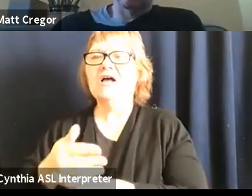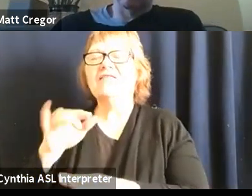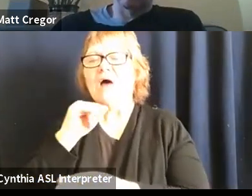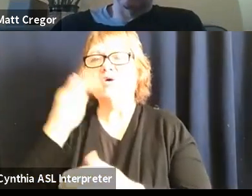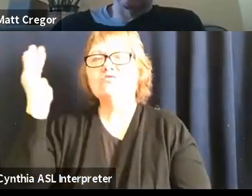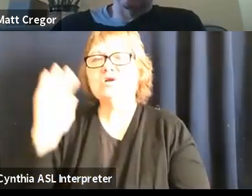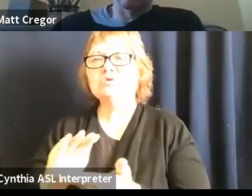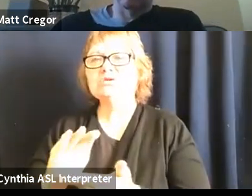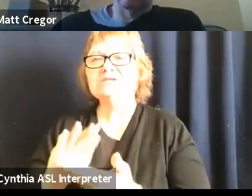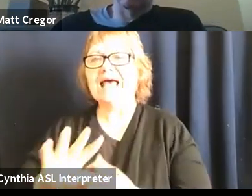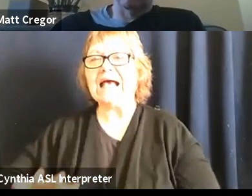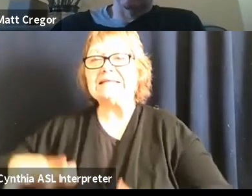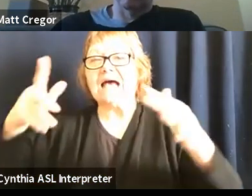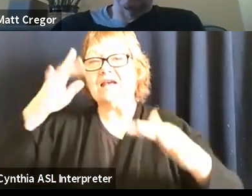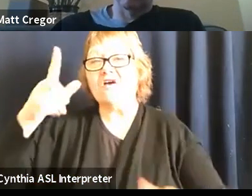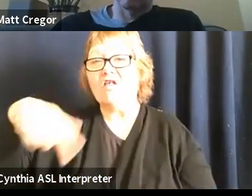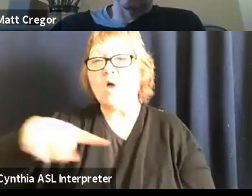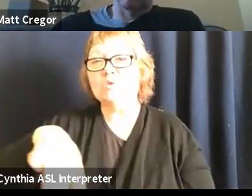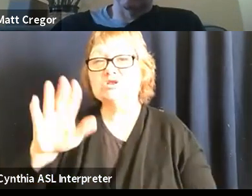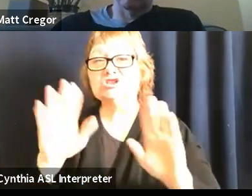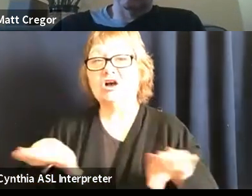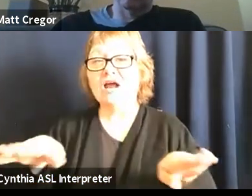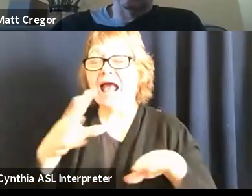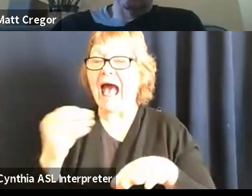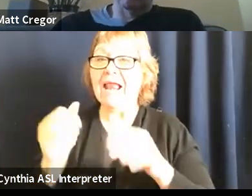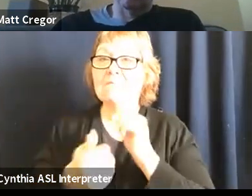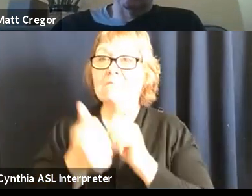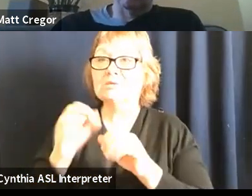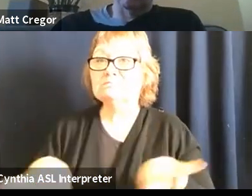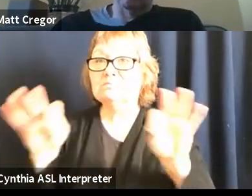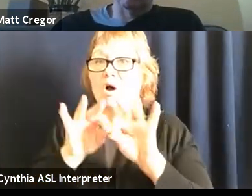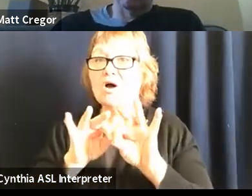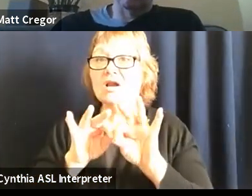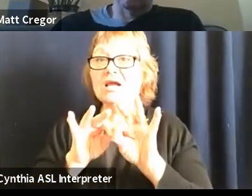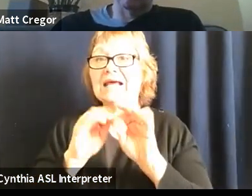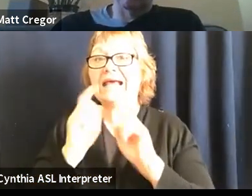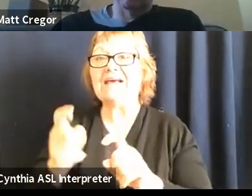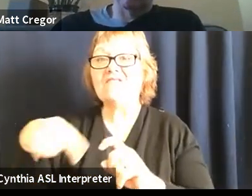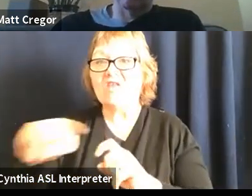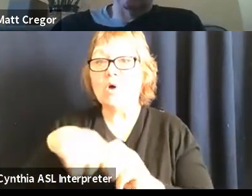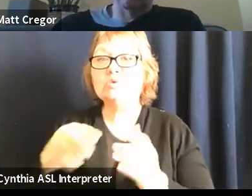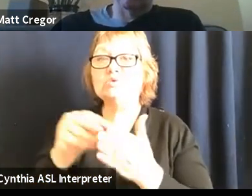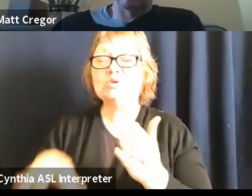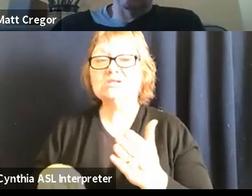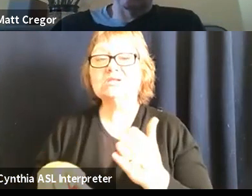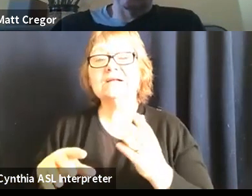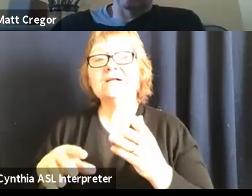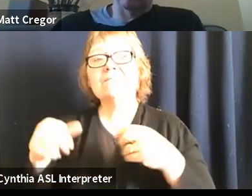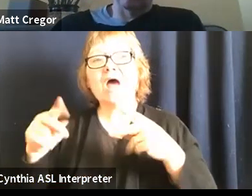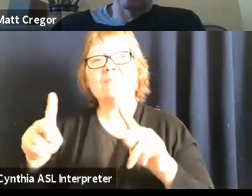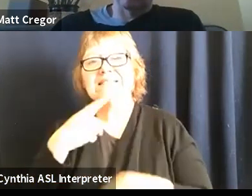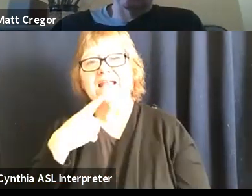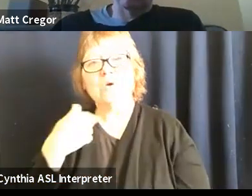anxiety for these kids. And most importantly, it would give these students in the pool the opportunity that we say they